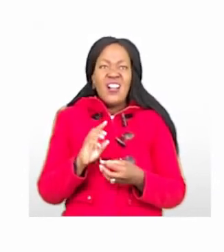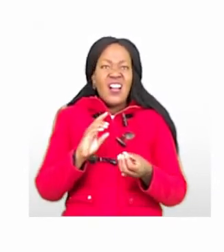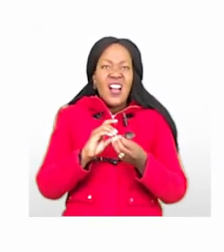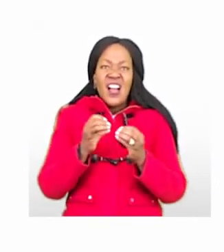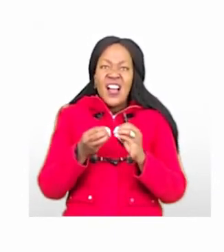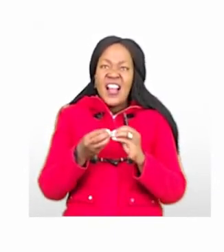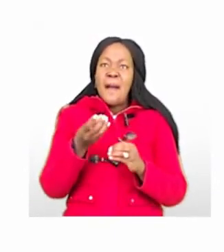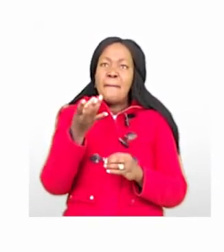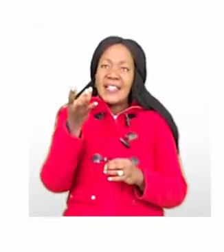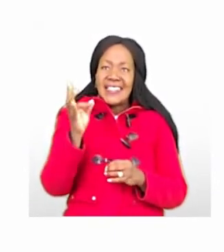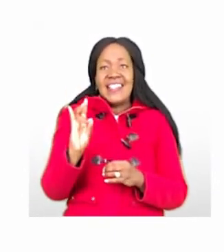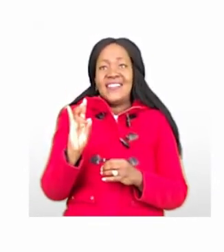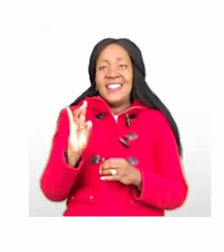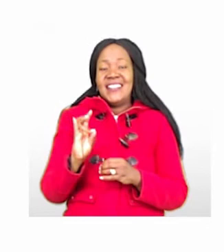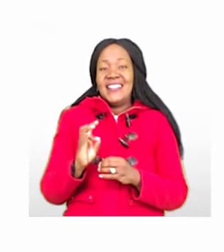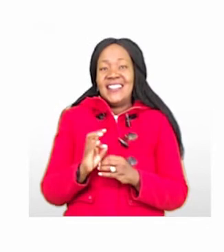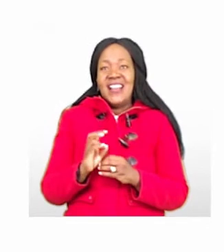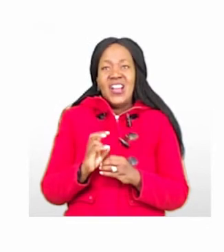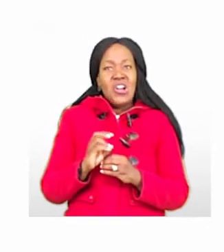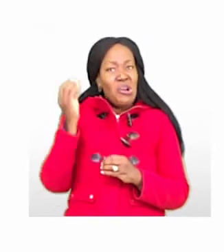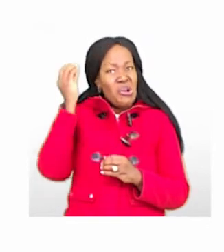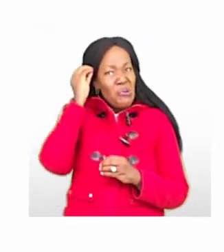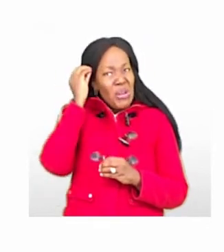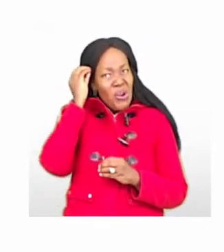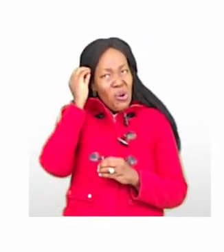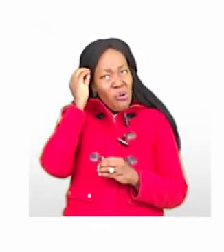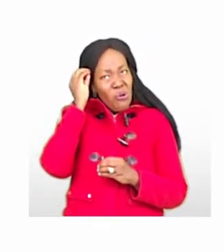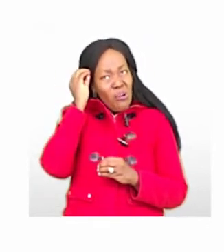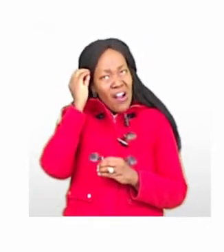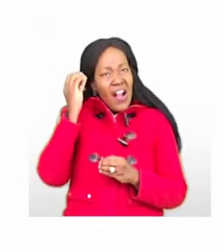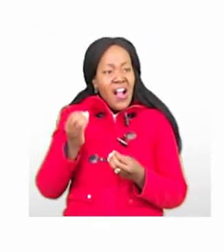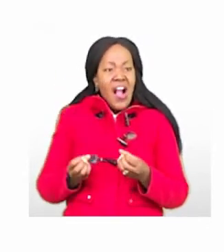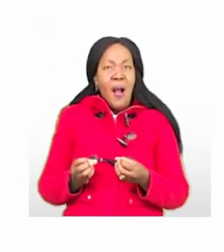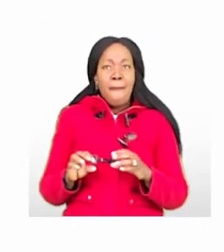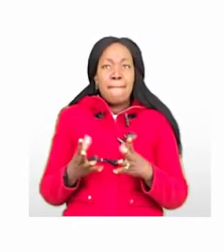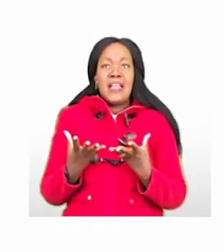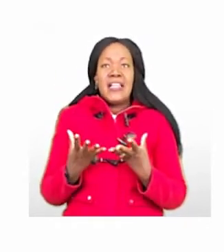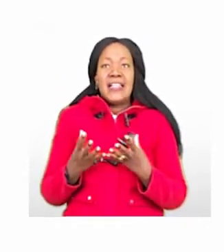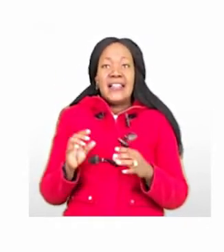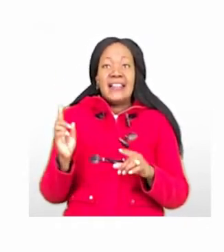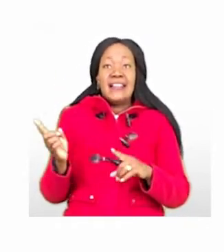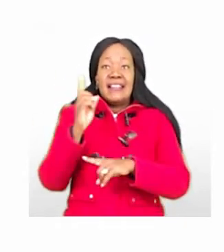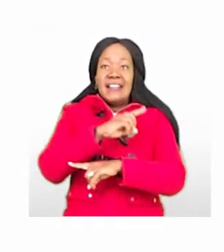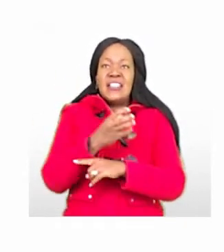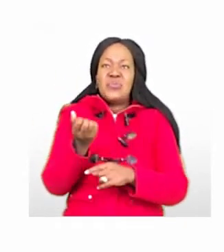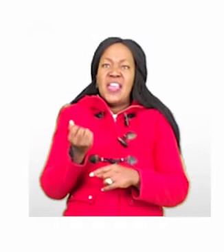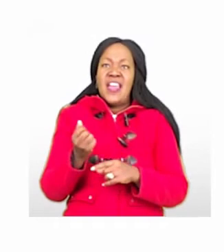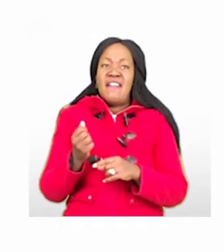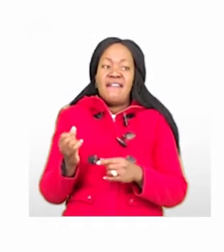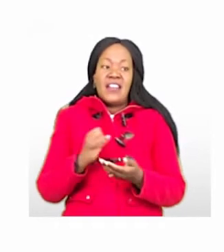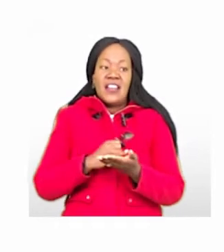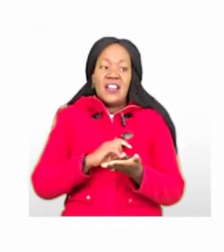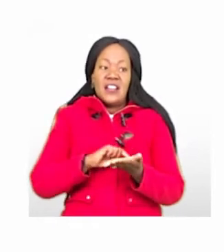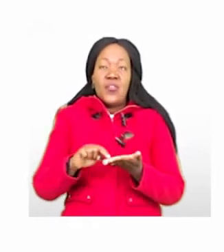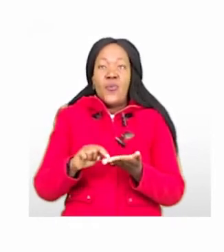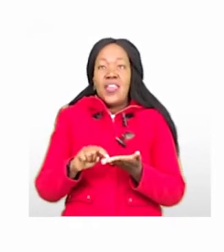number 7. Do we know how many days we have in a week? I will quickly sing a very